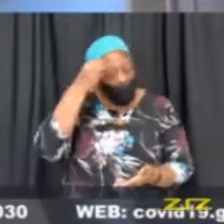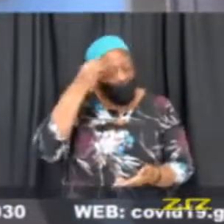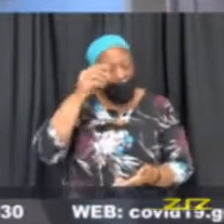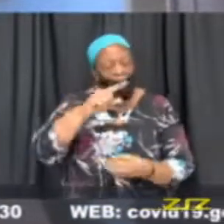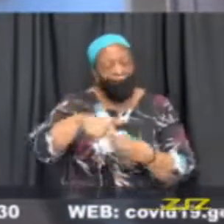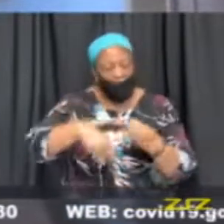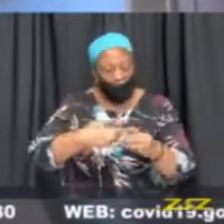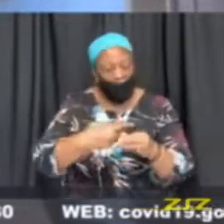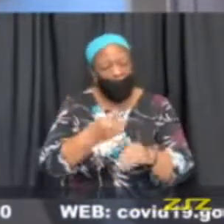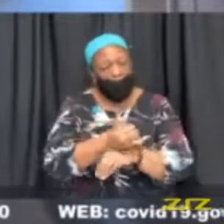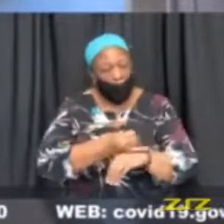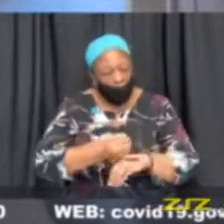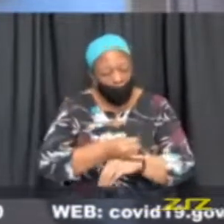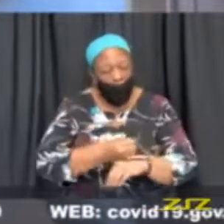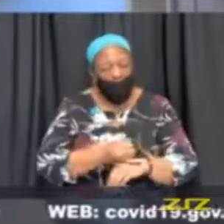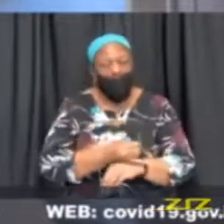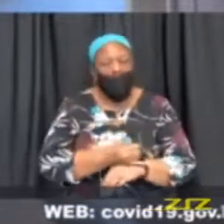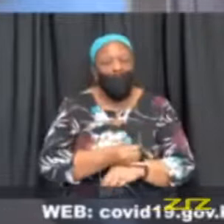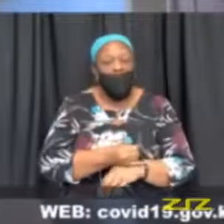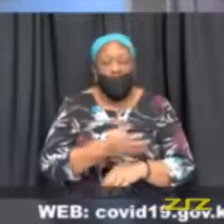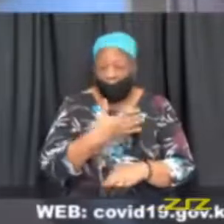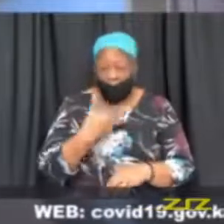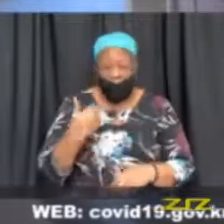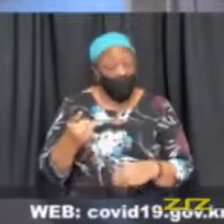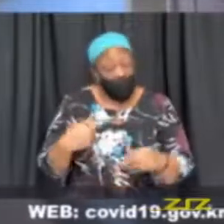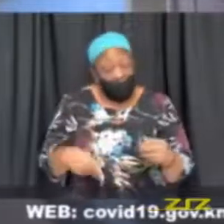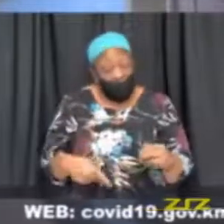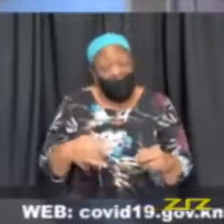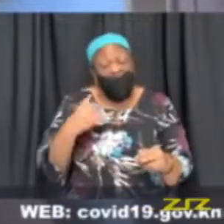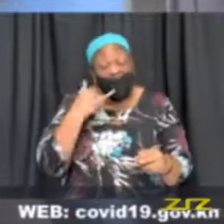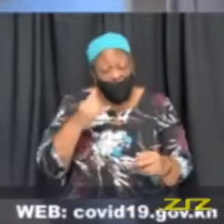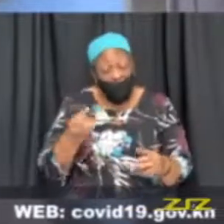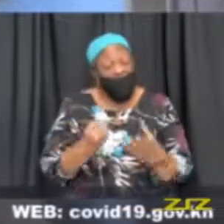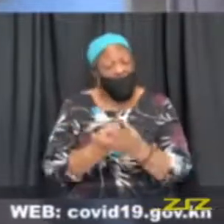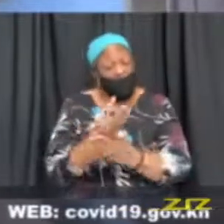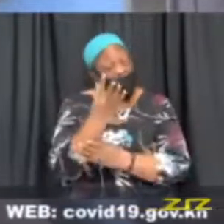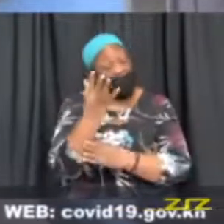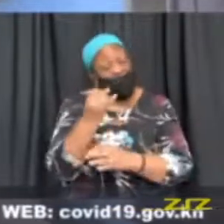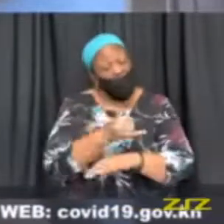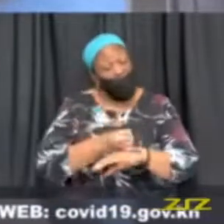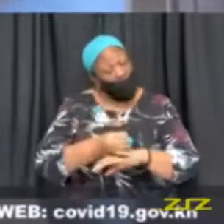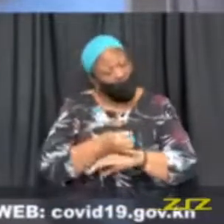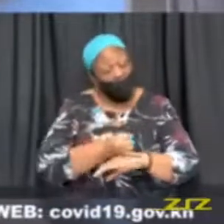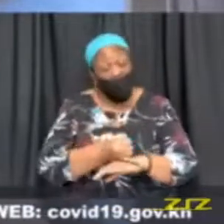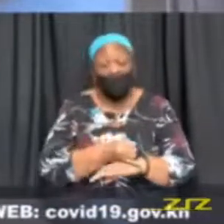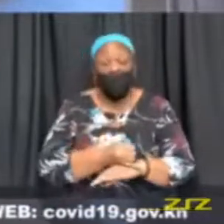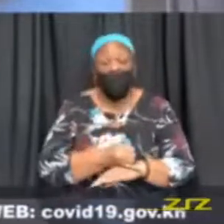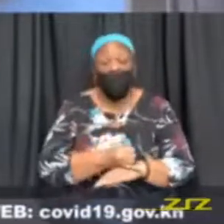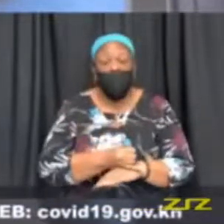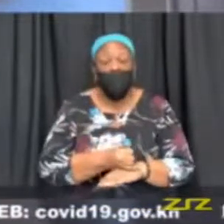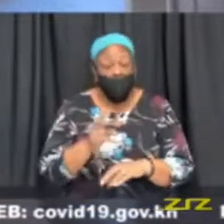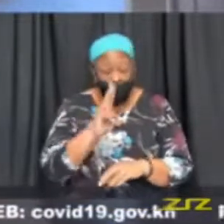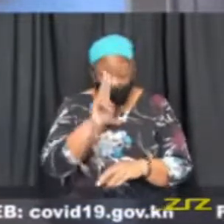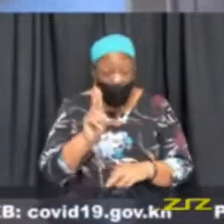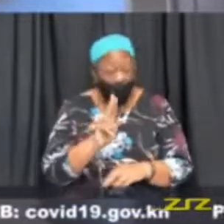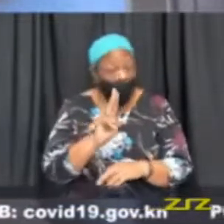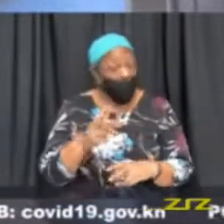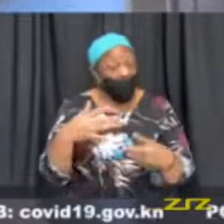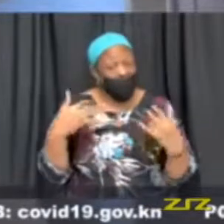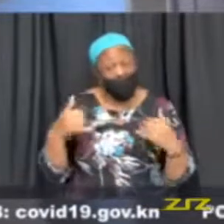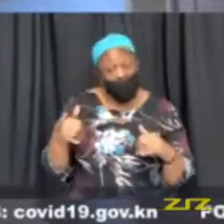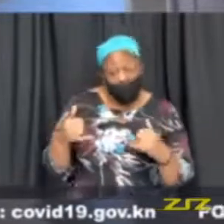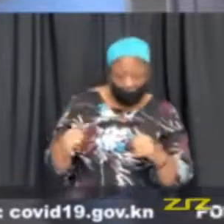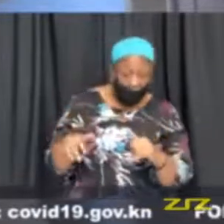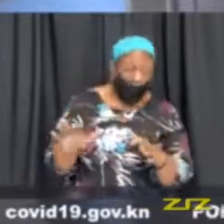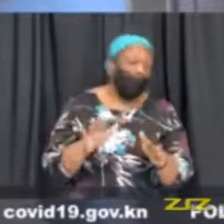volcanic islands, and we use them. We use them for recreation. We utilize the resources